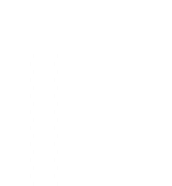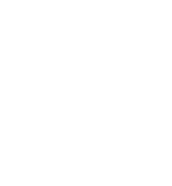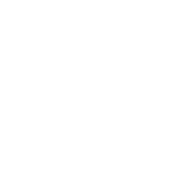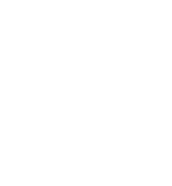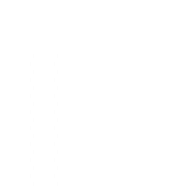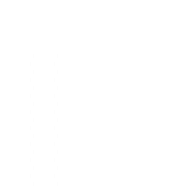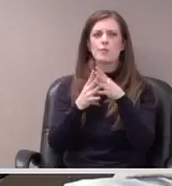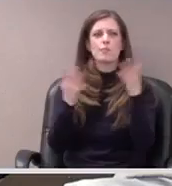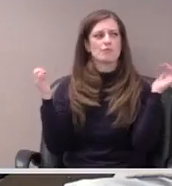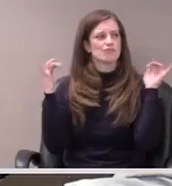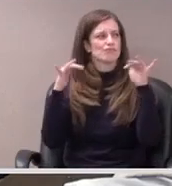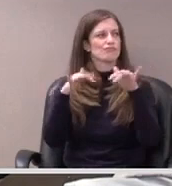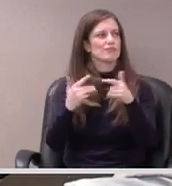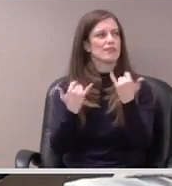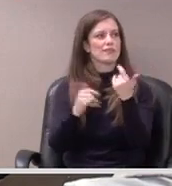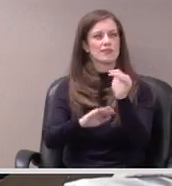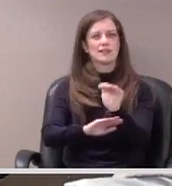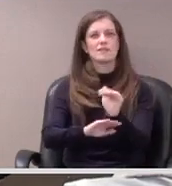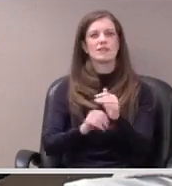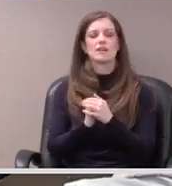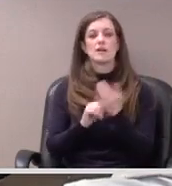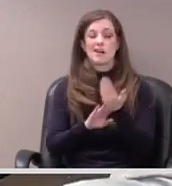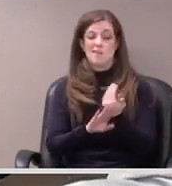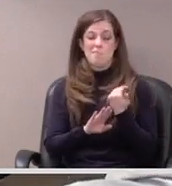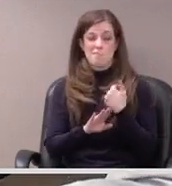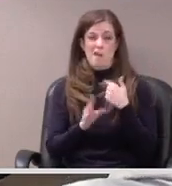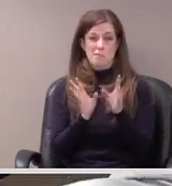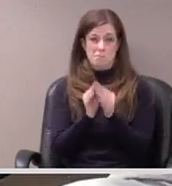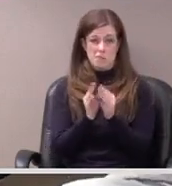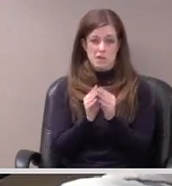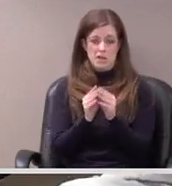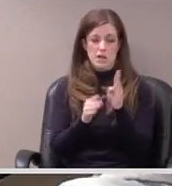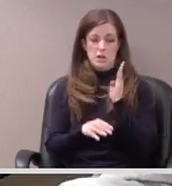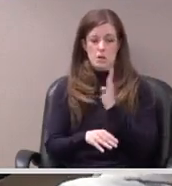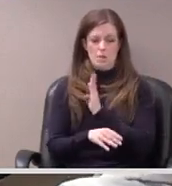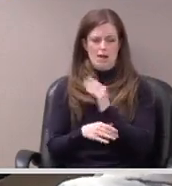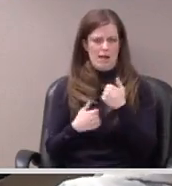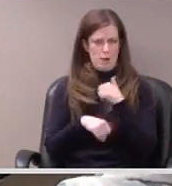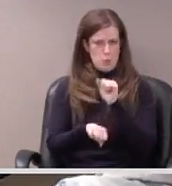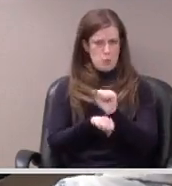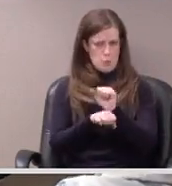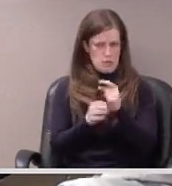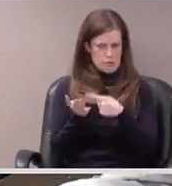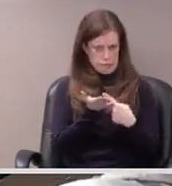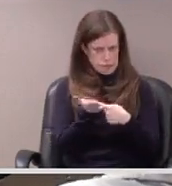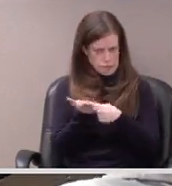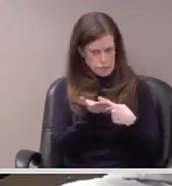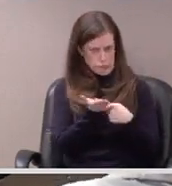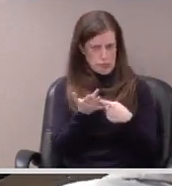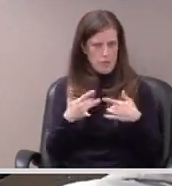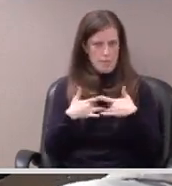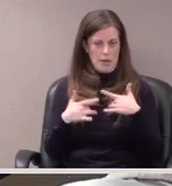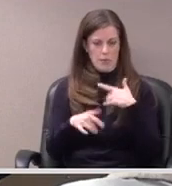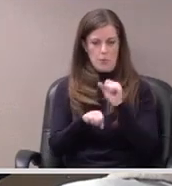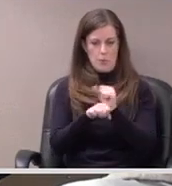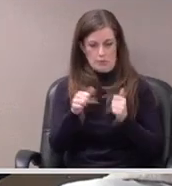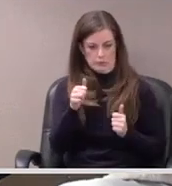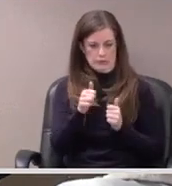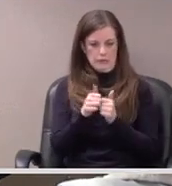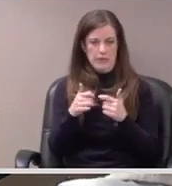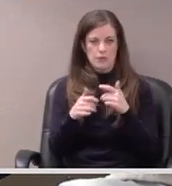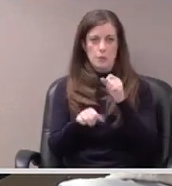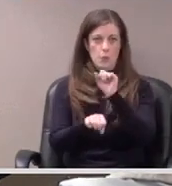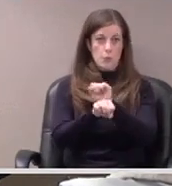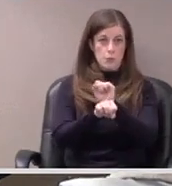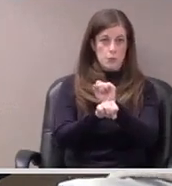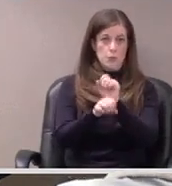very much for being here this evening. Prior to this meeting, the board held a work session to receive an update regarding the work of the Student